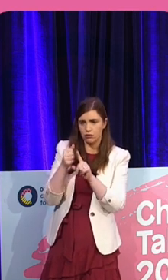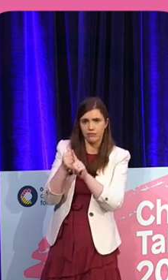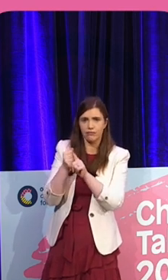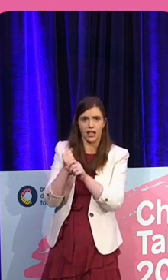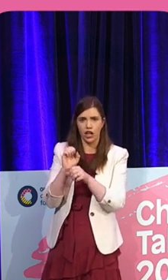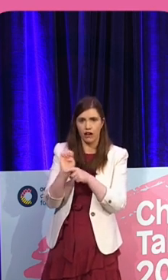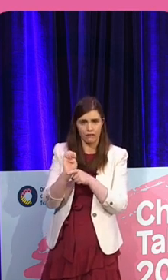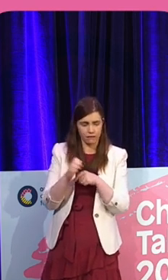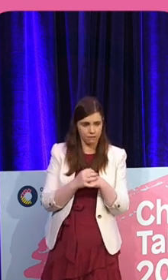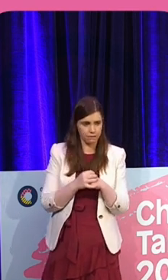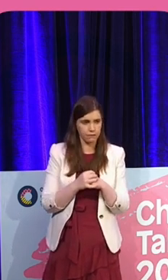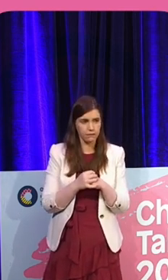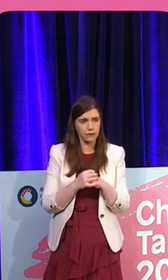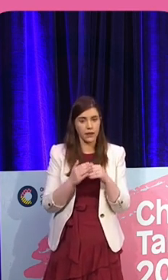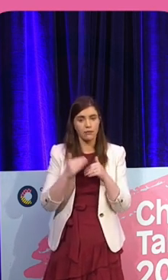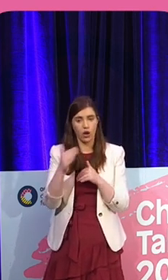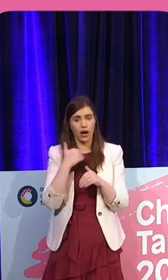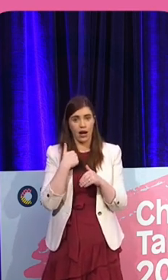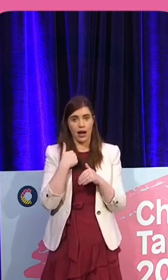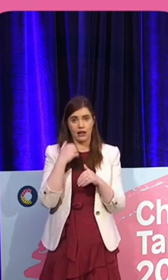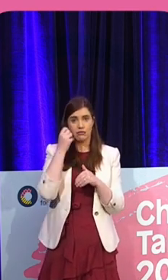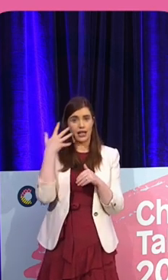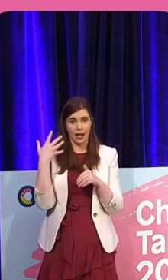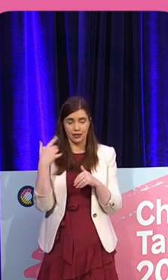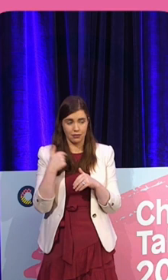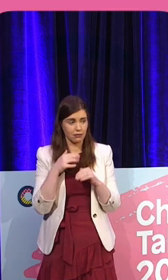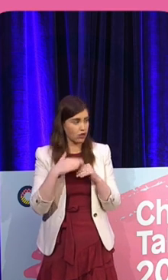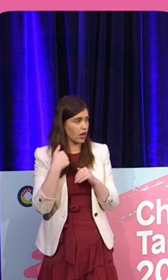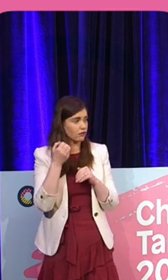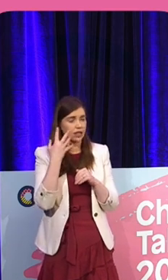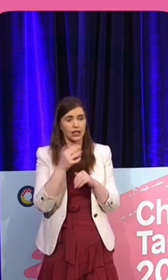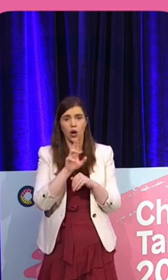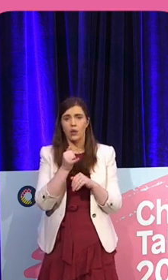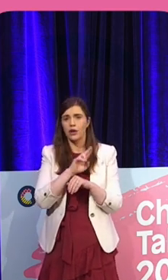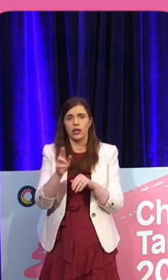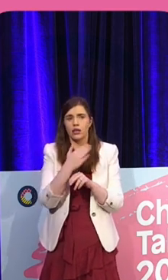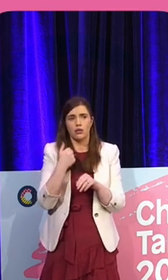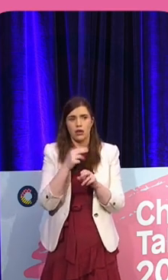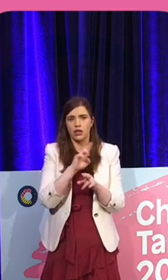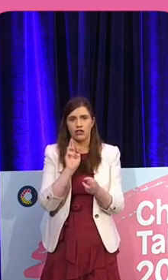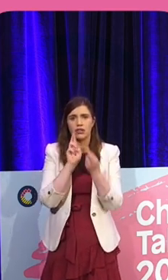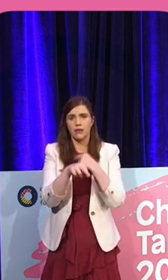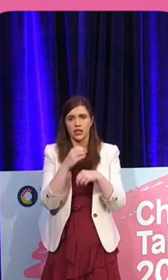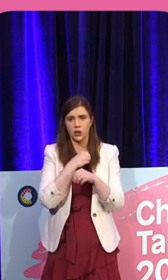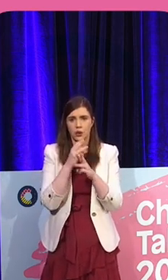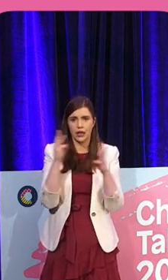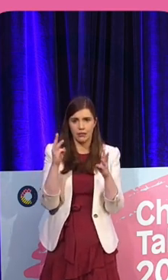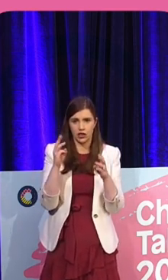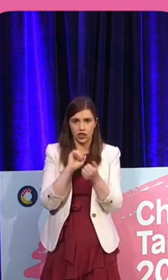reasonable. Further, I realized that the reason we are not responding to climate change, like the